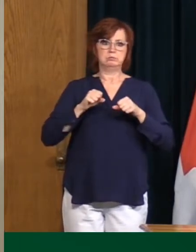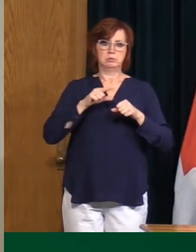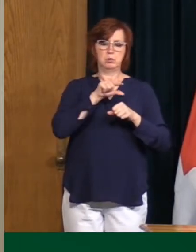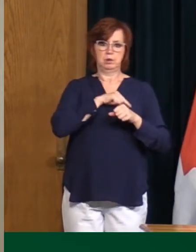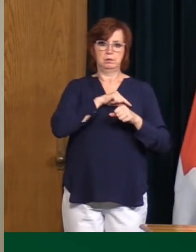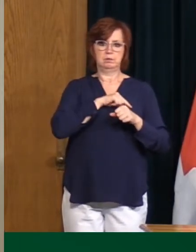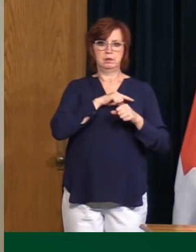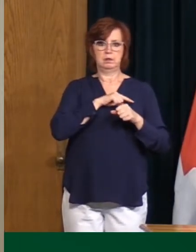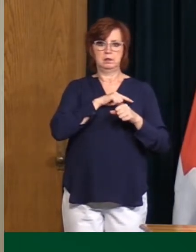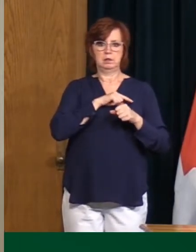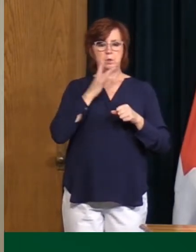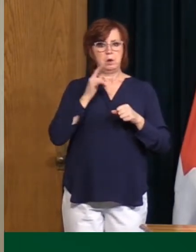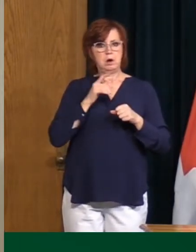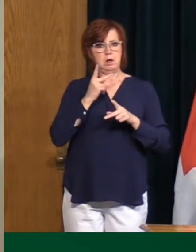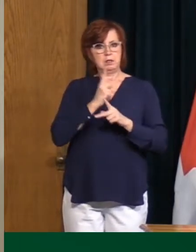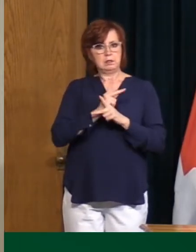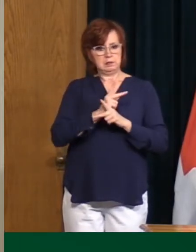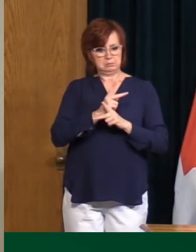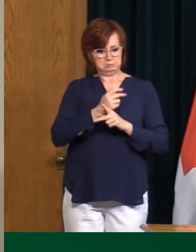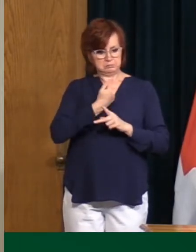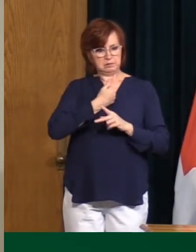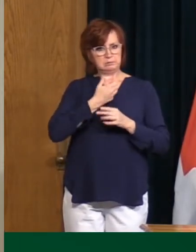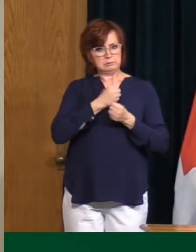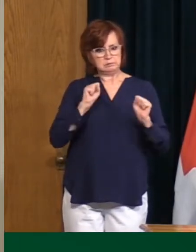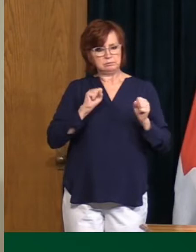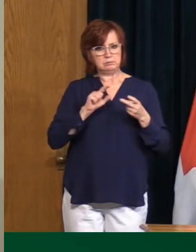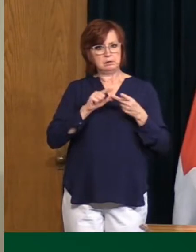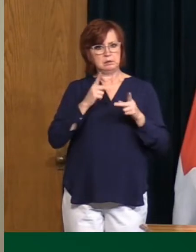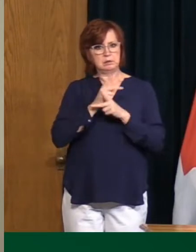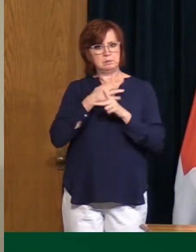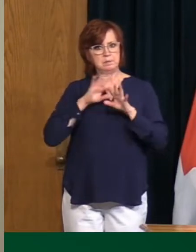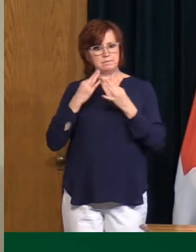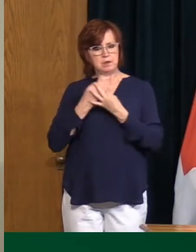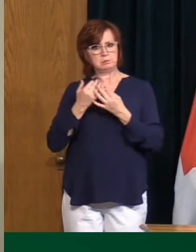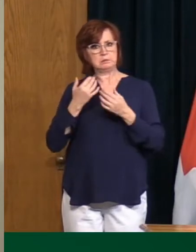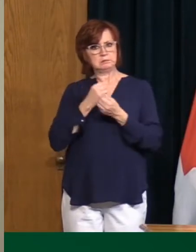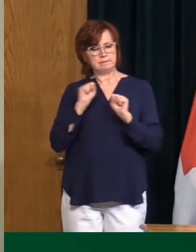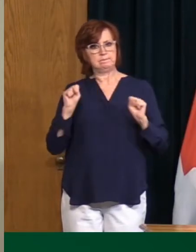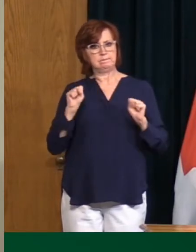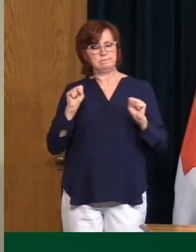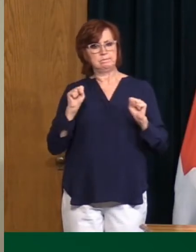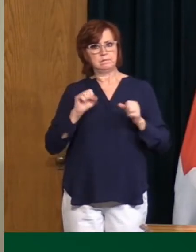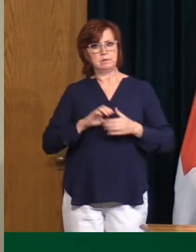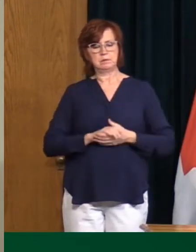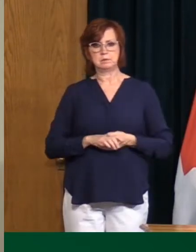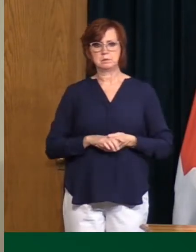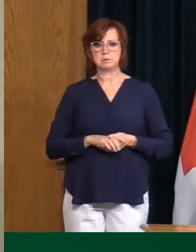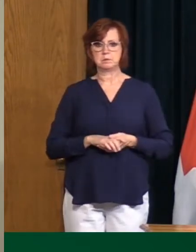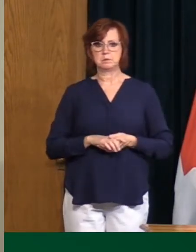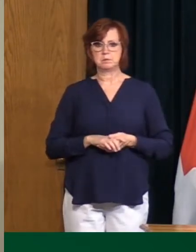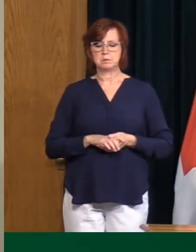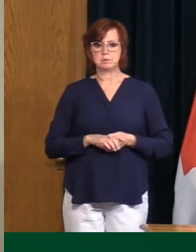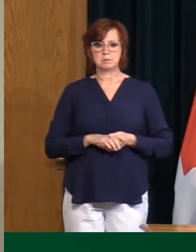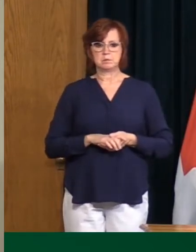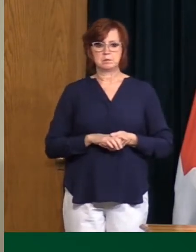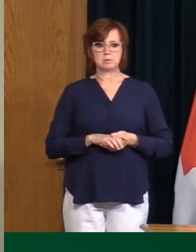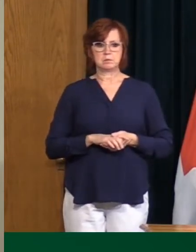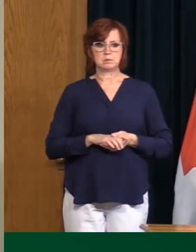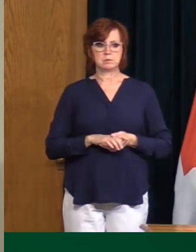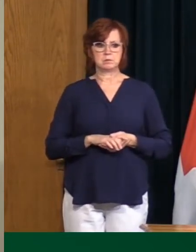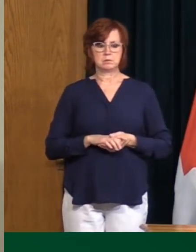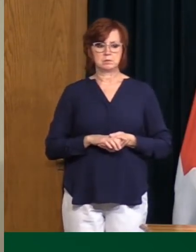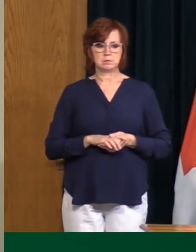keep yourself and your household members safe. But it will also inform us in terms of, even with this widened criteria, are we seeing any